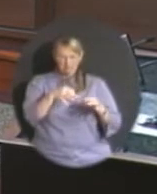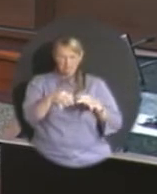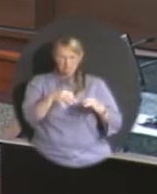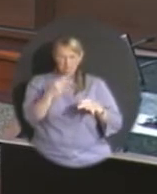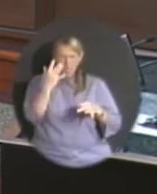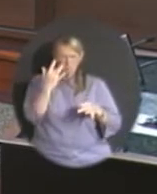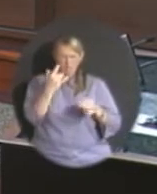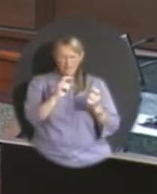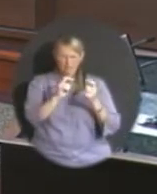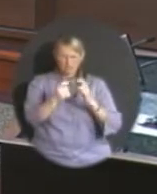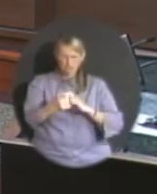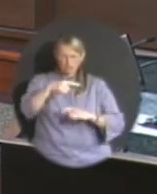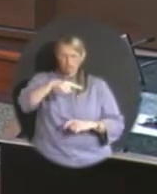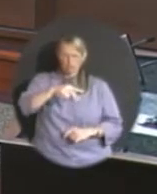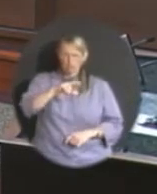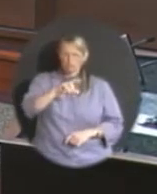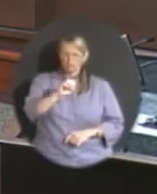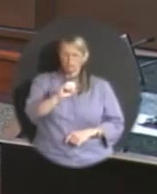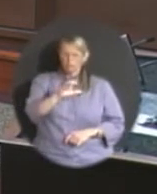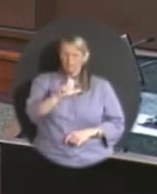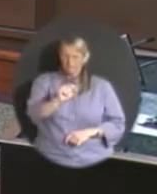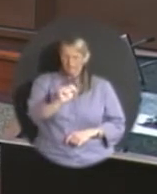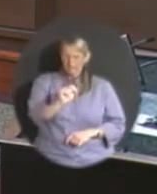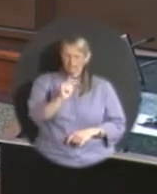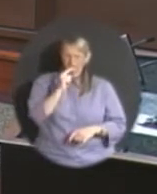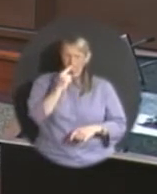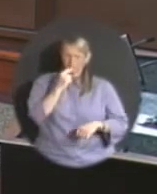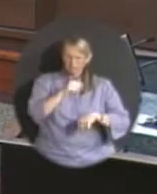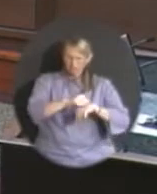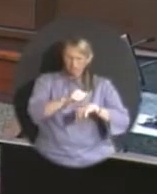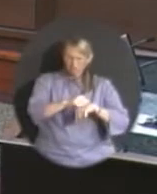precast concrete to what basically block walls?